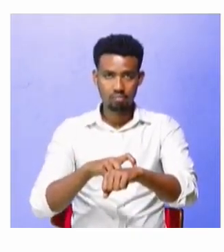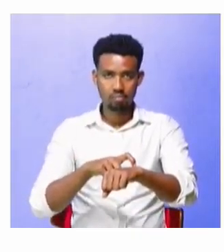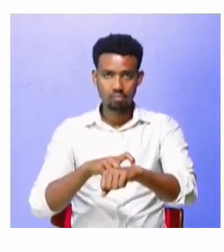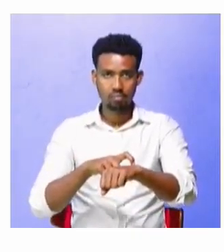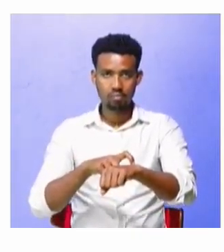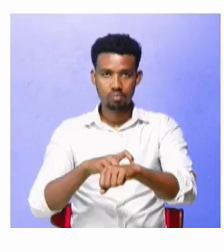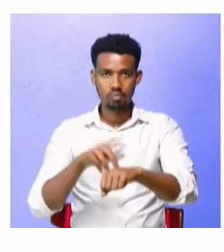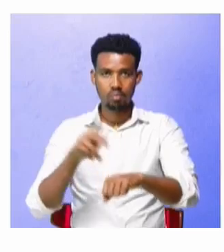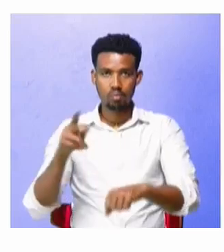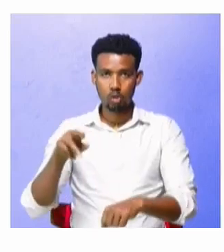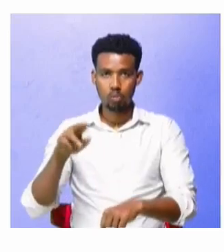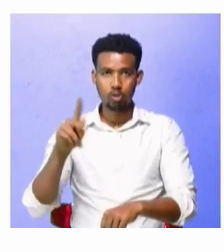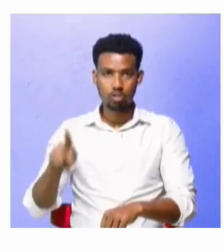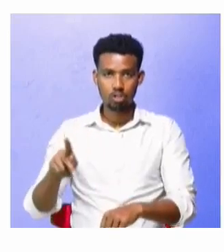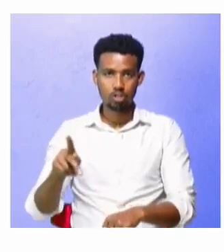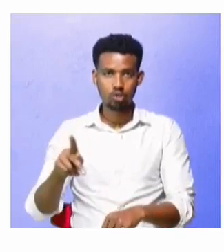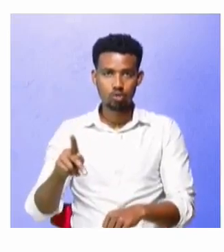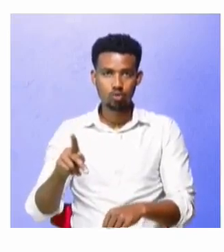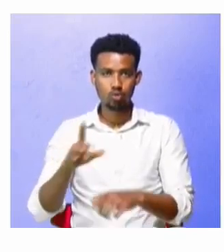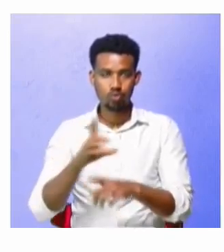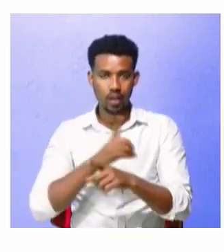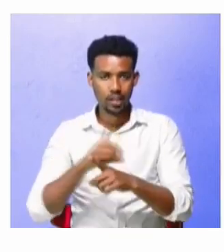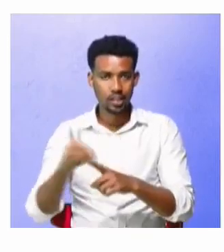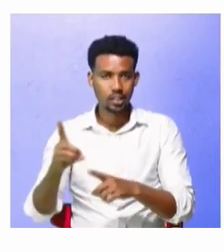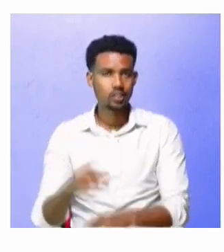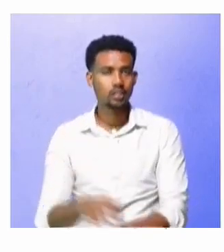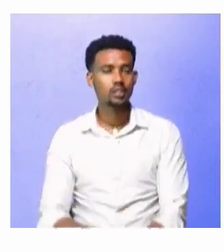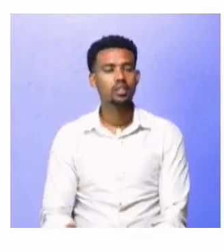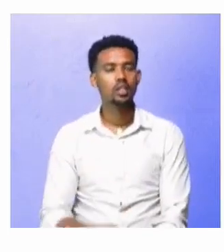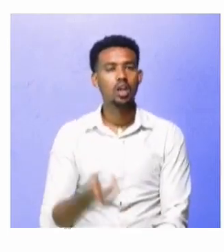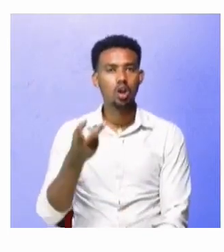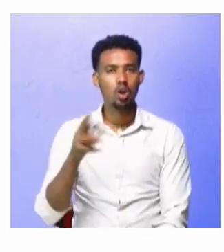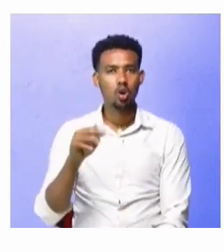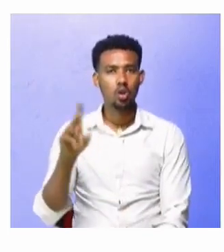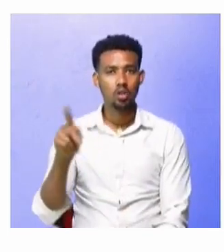comma, is it preposition of direction,